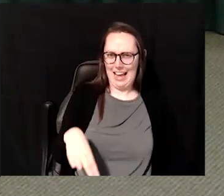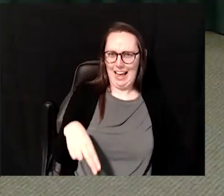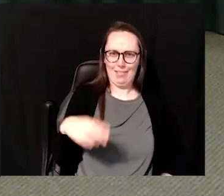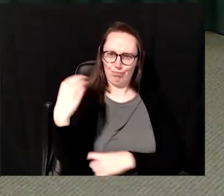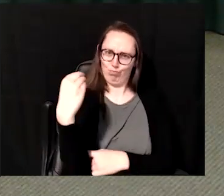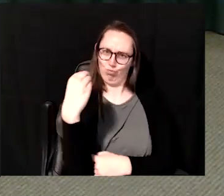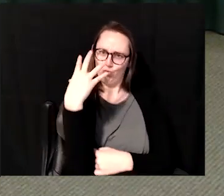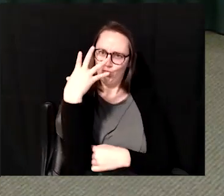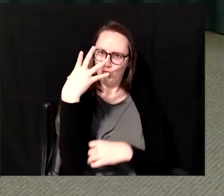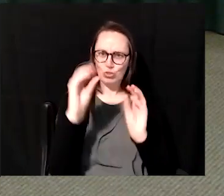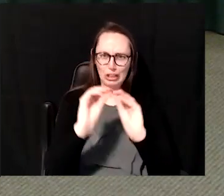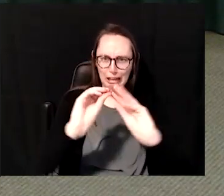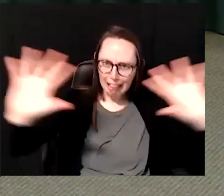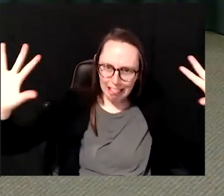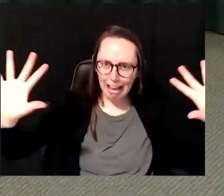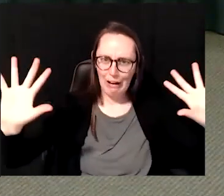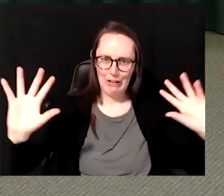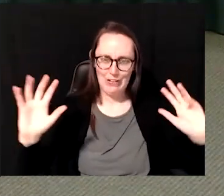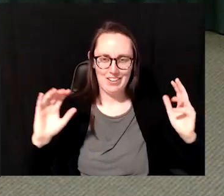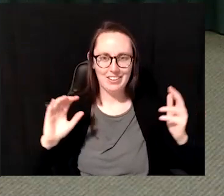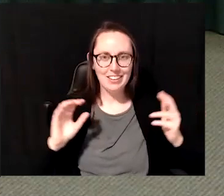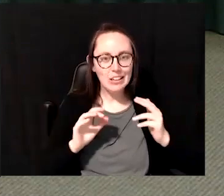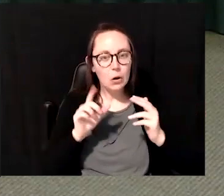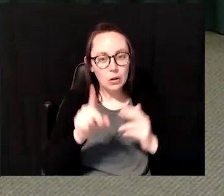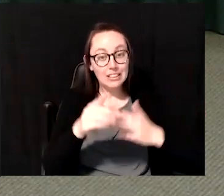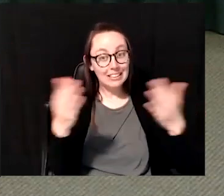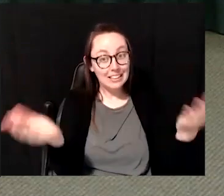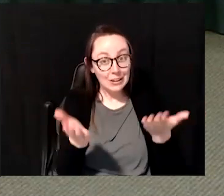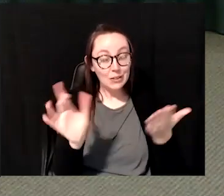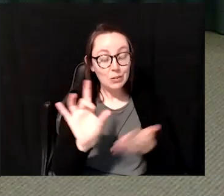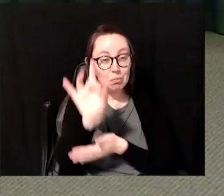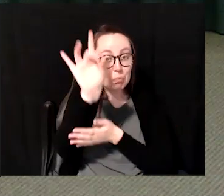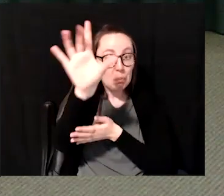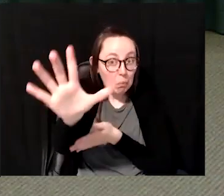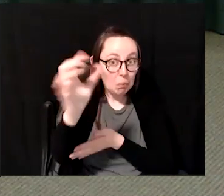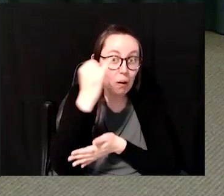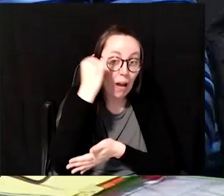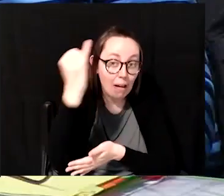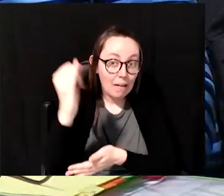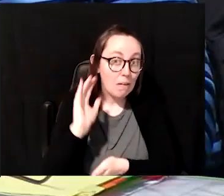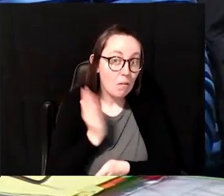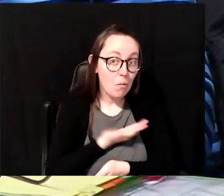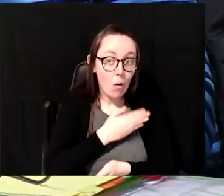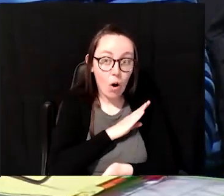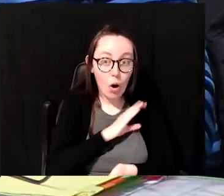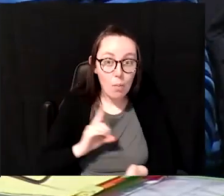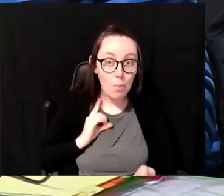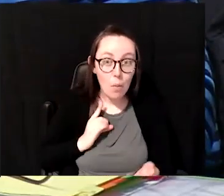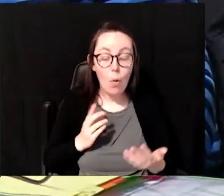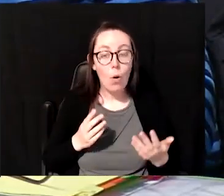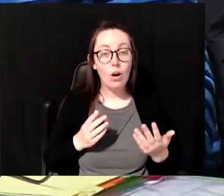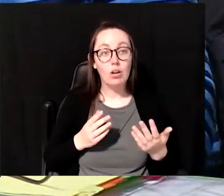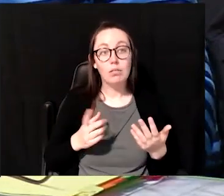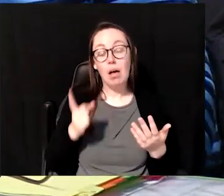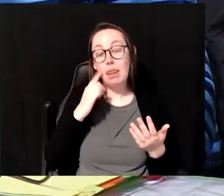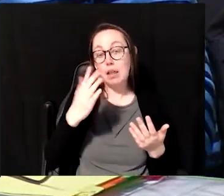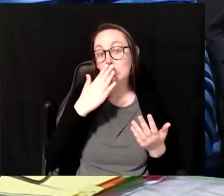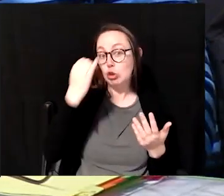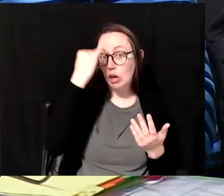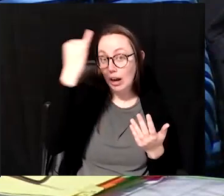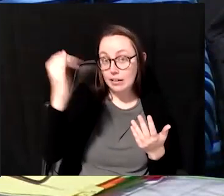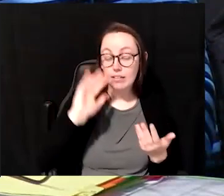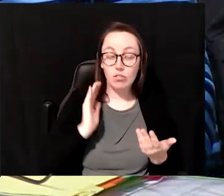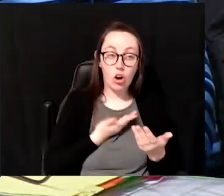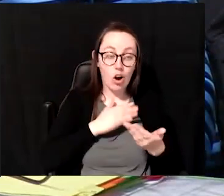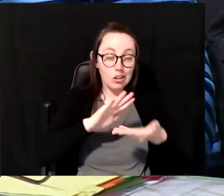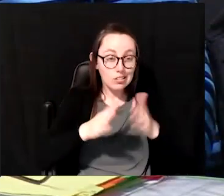uh suggest this to our Lord and I think it would be a great thing for the town to support to show